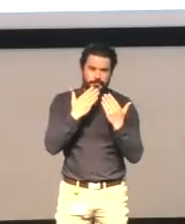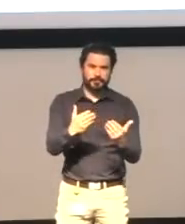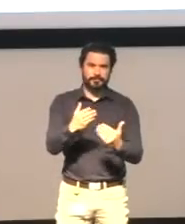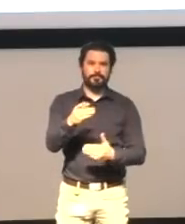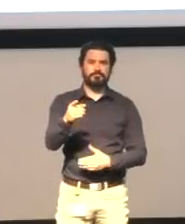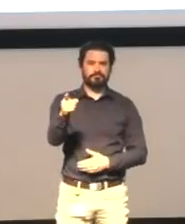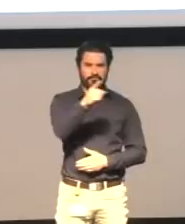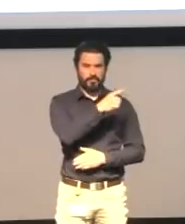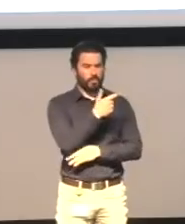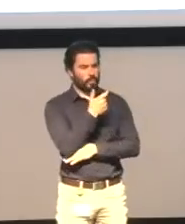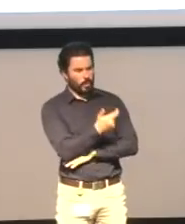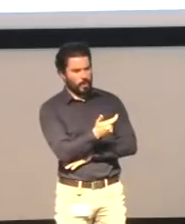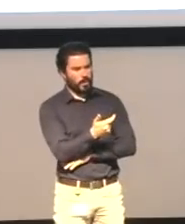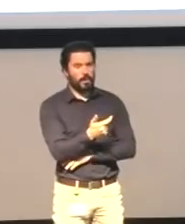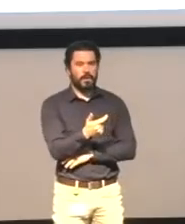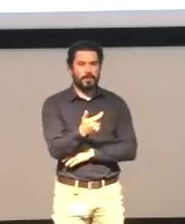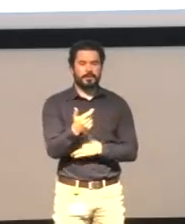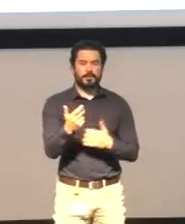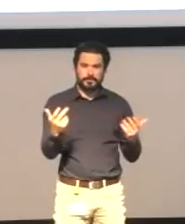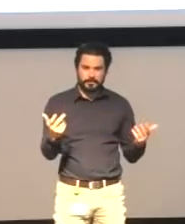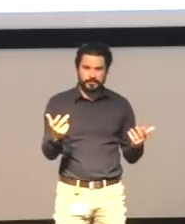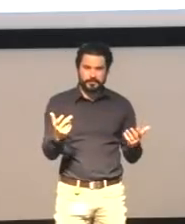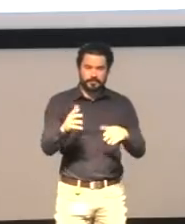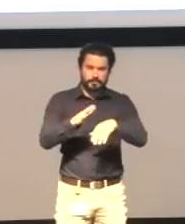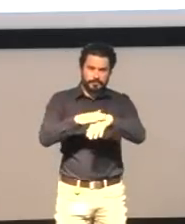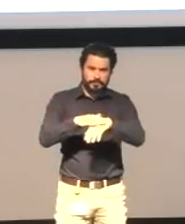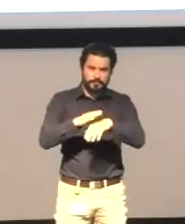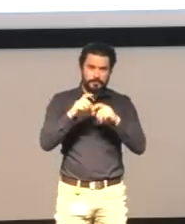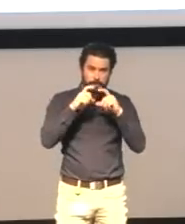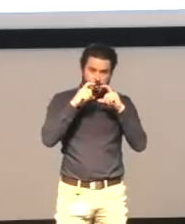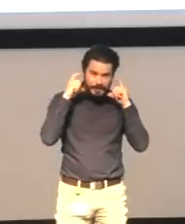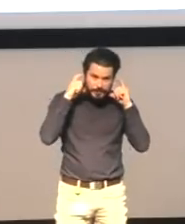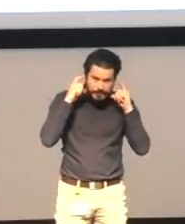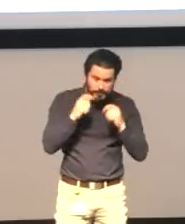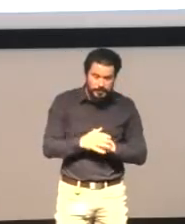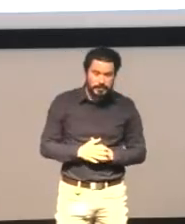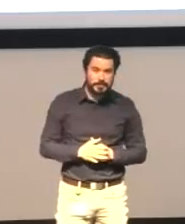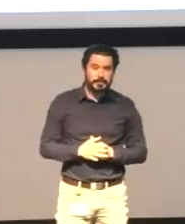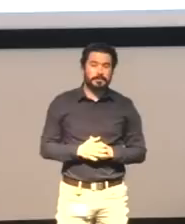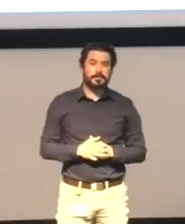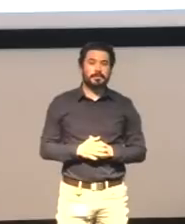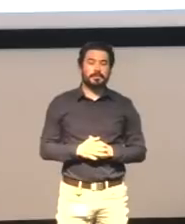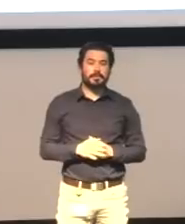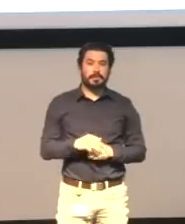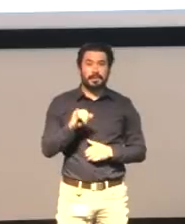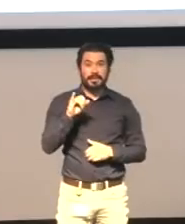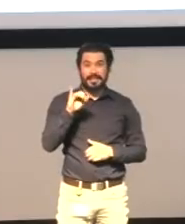participating. Again, wear a mask, you know, and if you notice